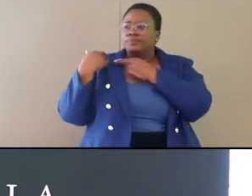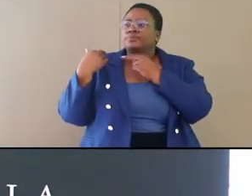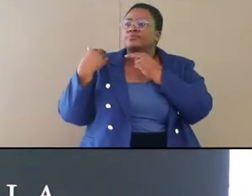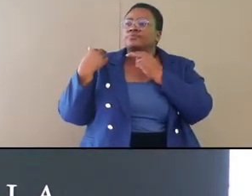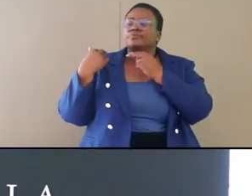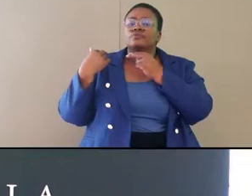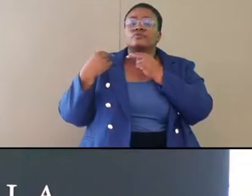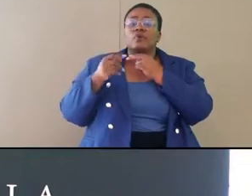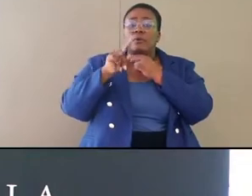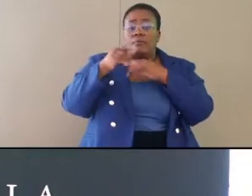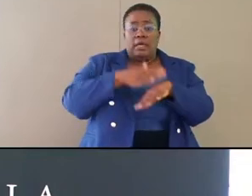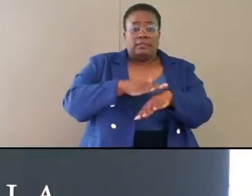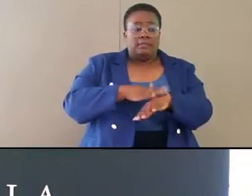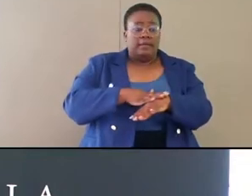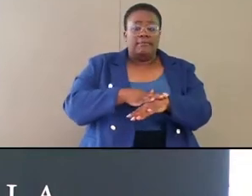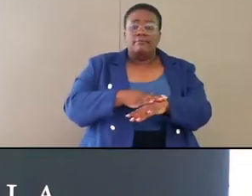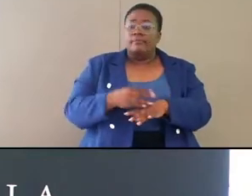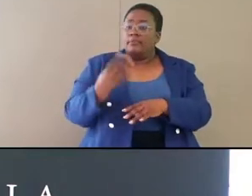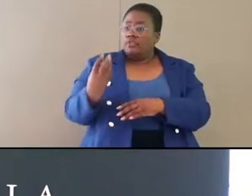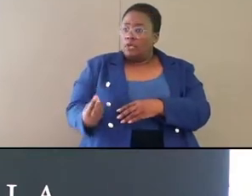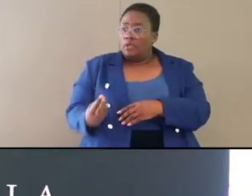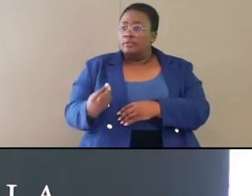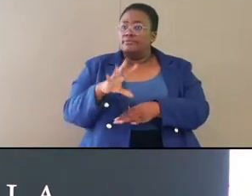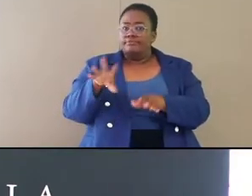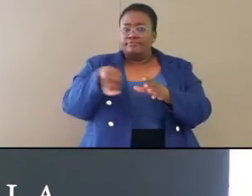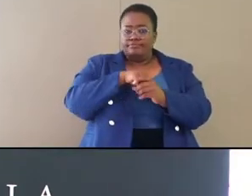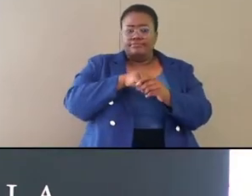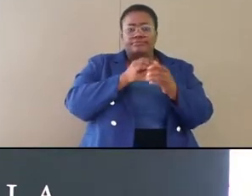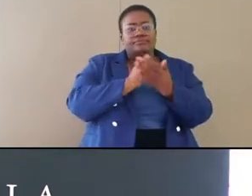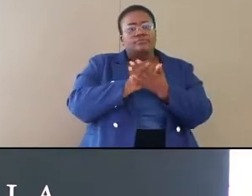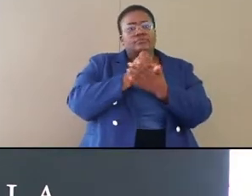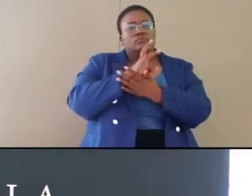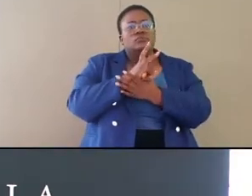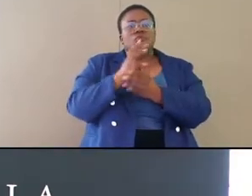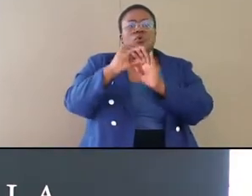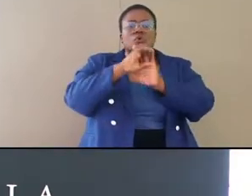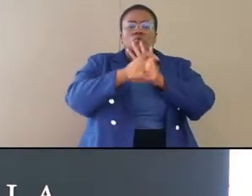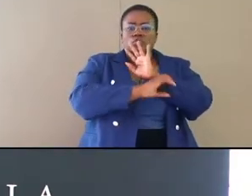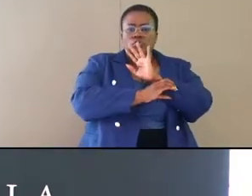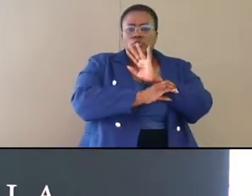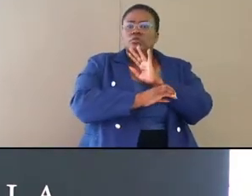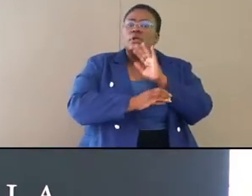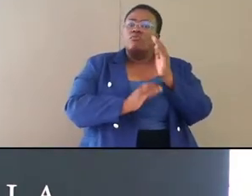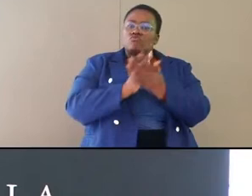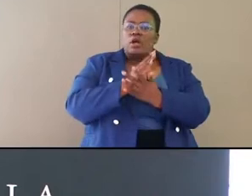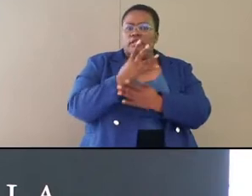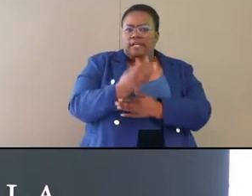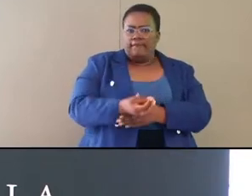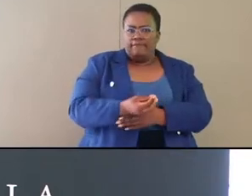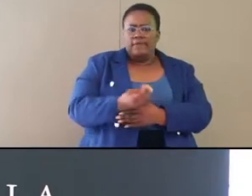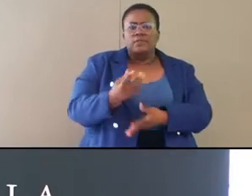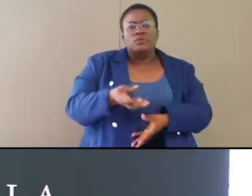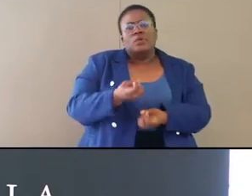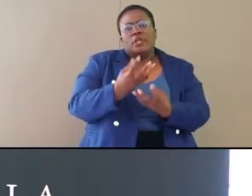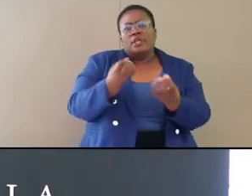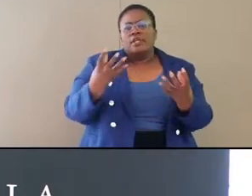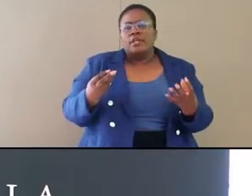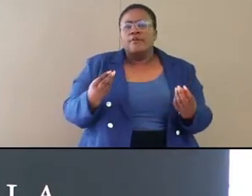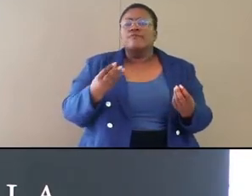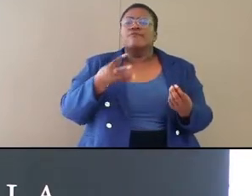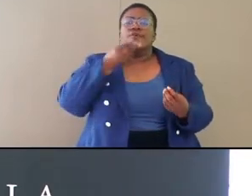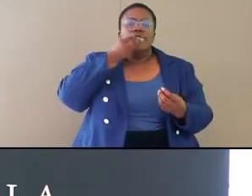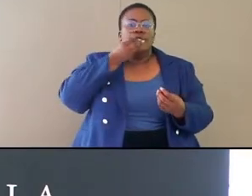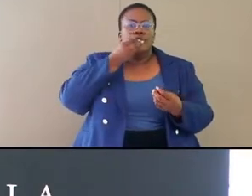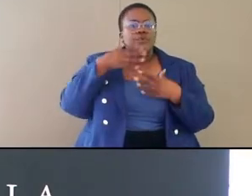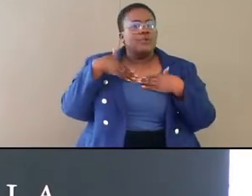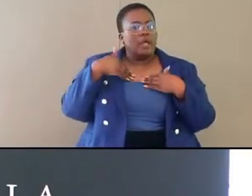every child was constitutionally guaranteed to enjoy the right to be provided with a nutritional food and social assistance where